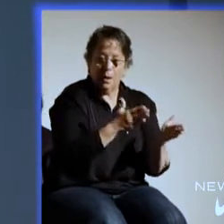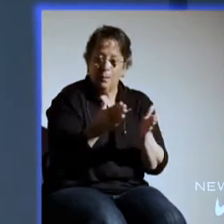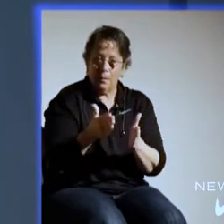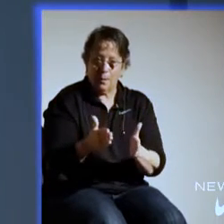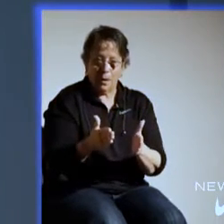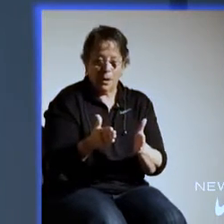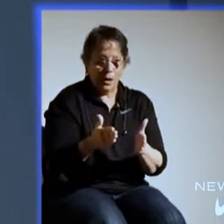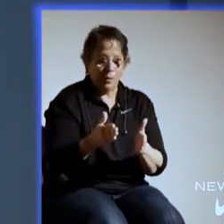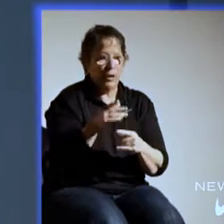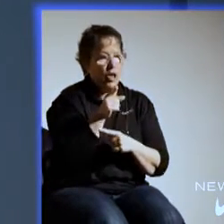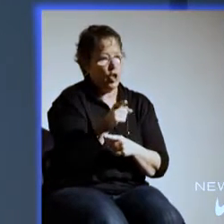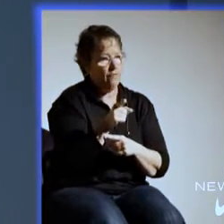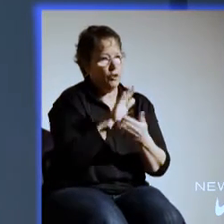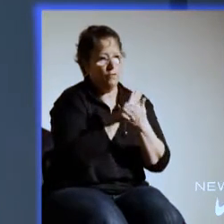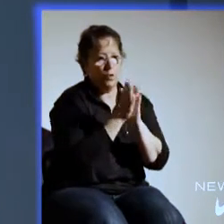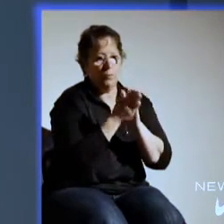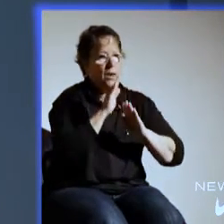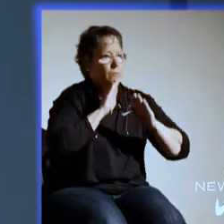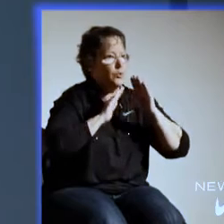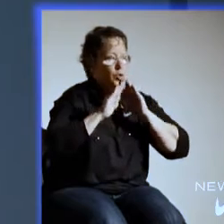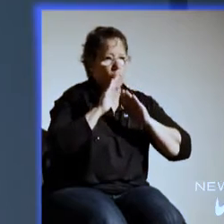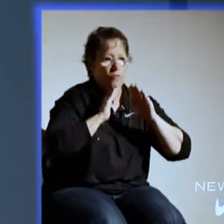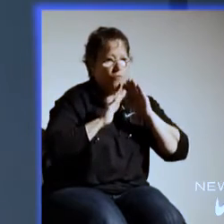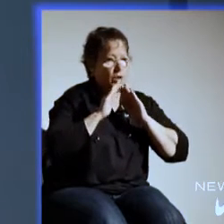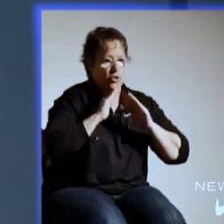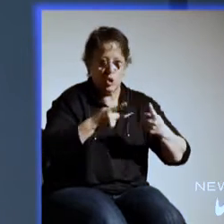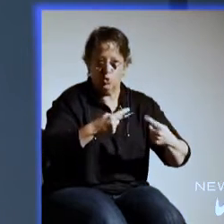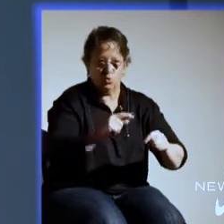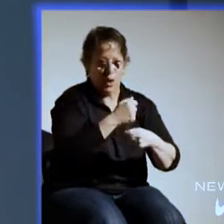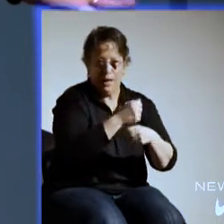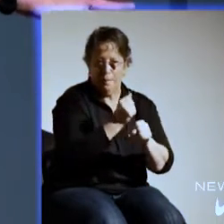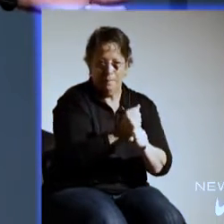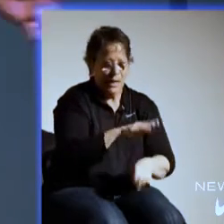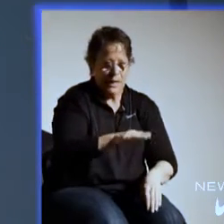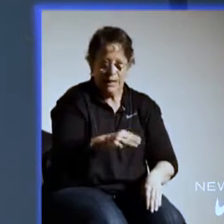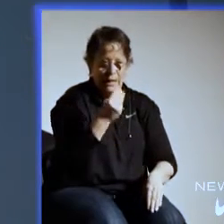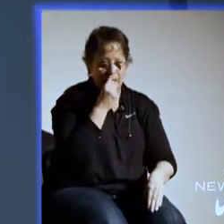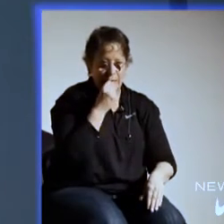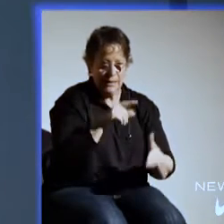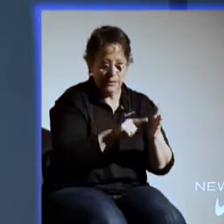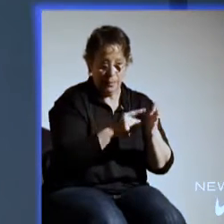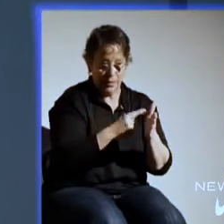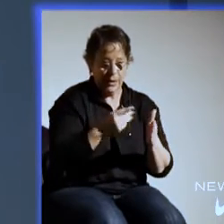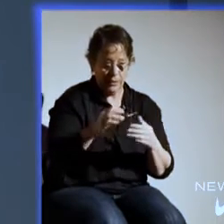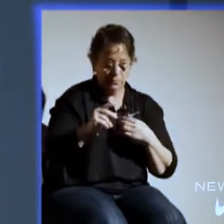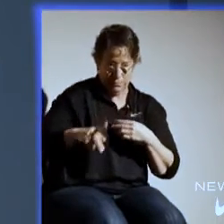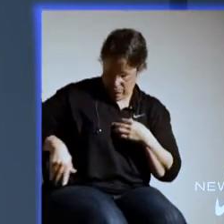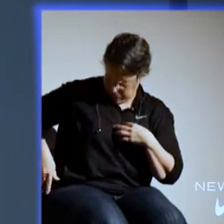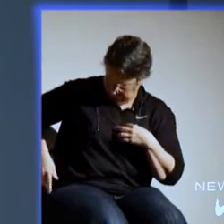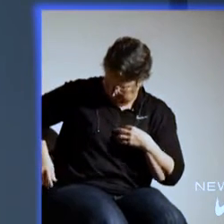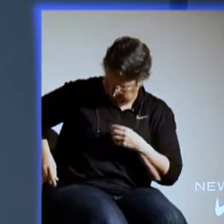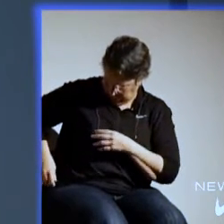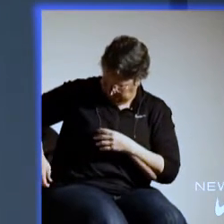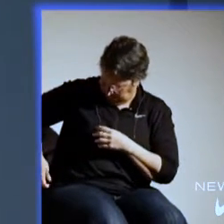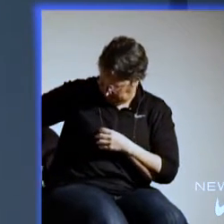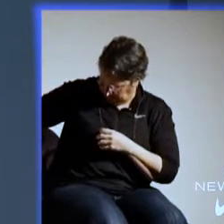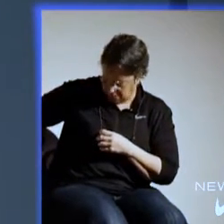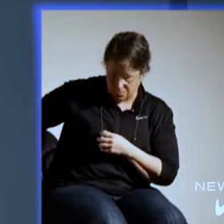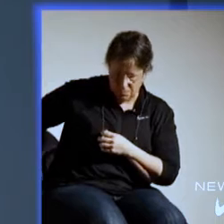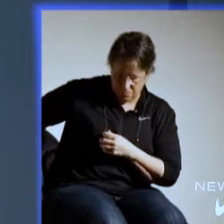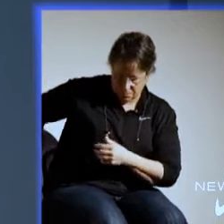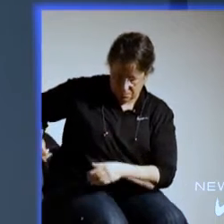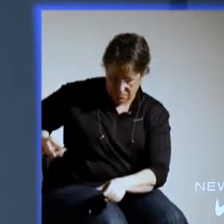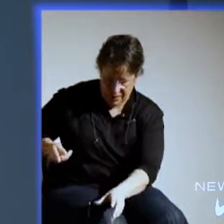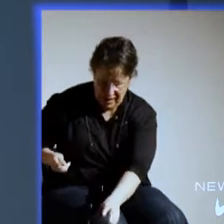ever gotten so frustrated, you've tried to make a kid eat or drink something, how'd that go for you? Yeah, not so good. You